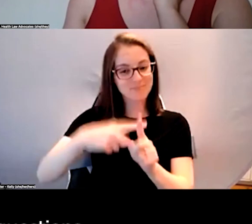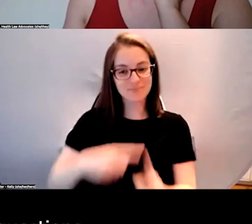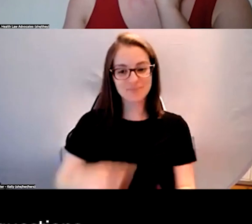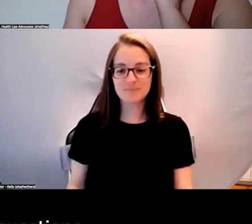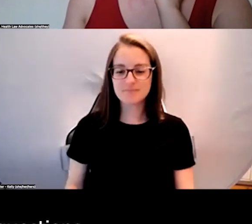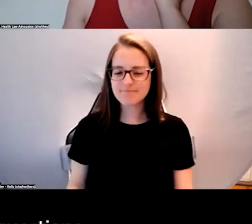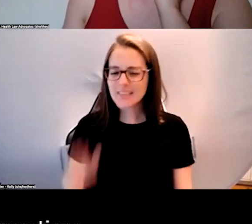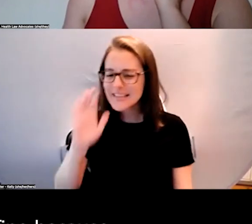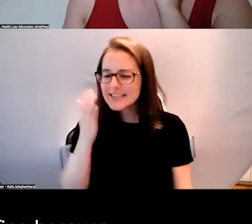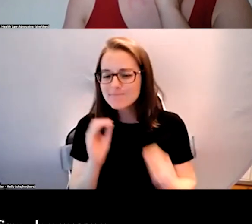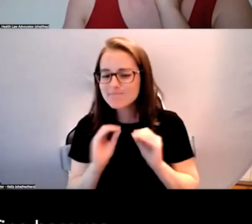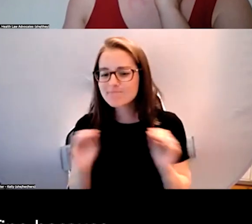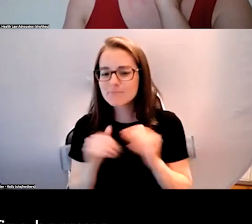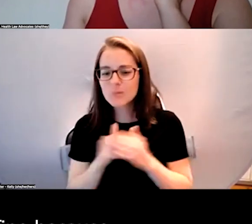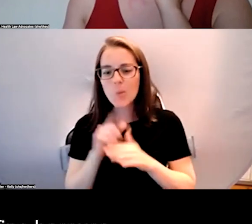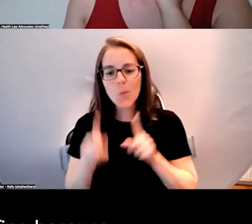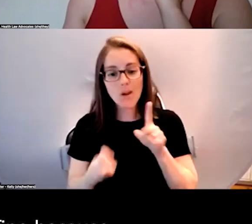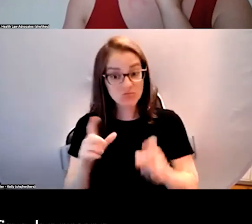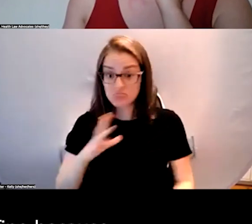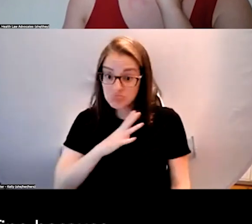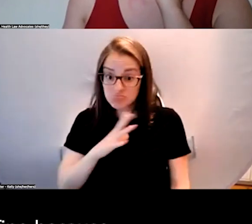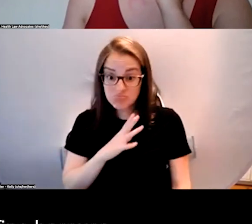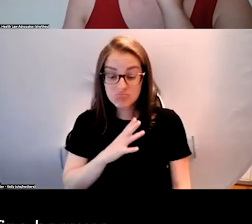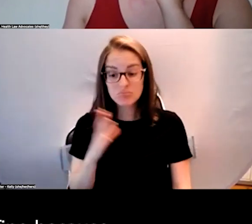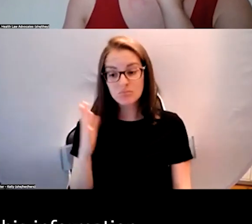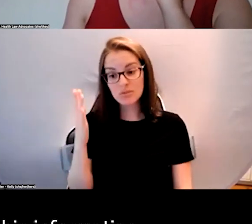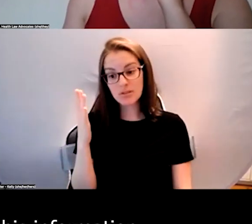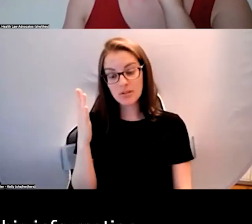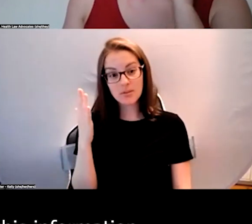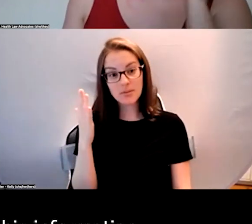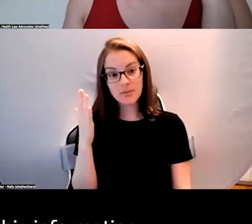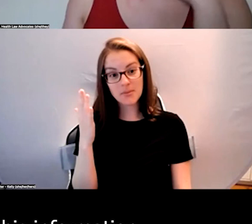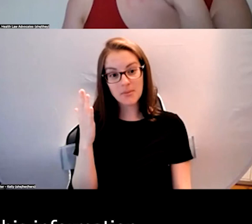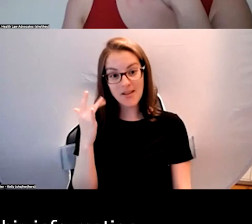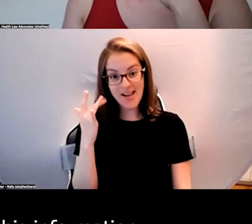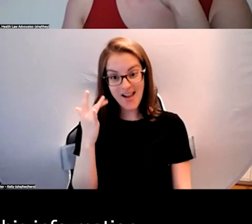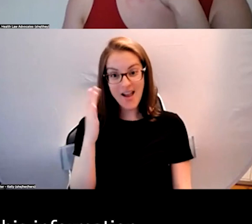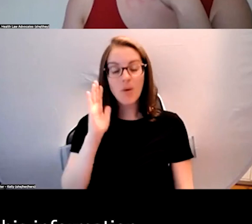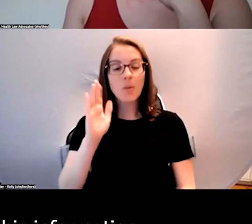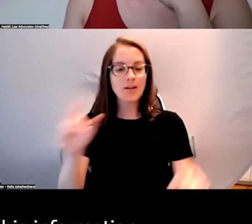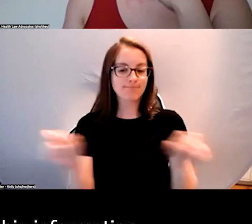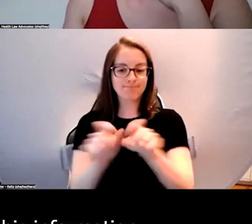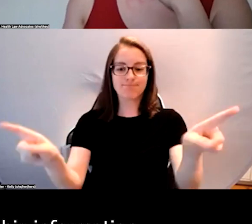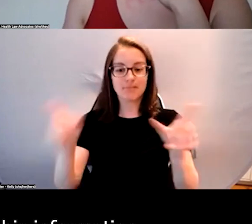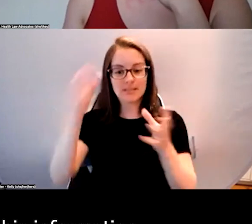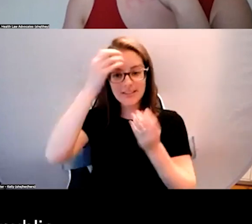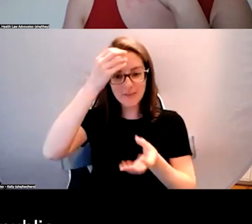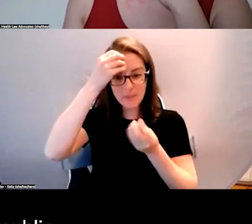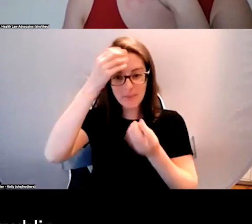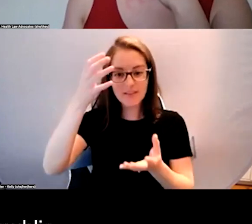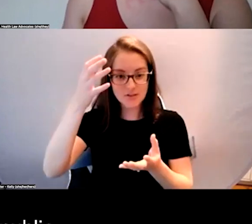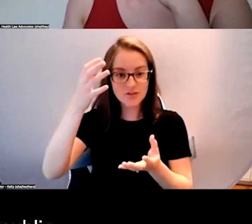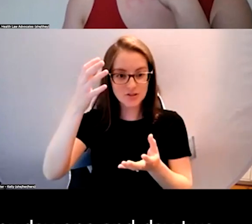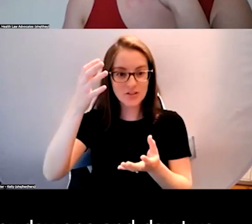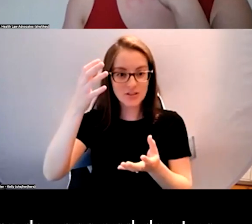have any questions, which is totally fine, because we will be sharing this information out